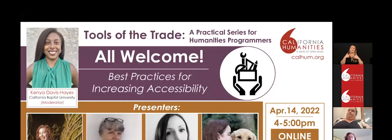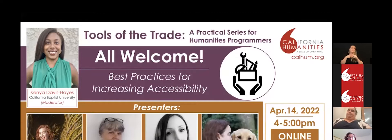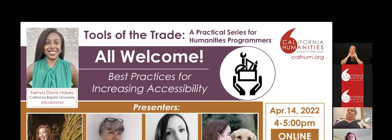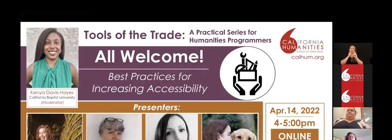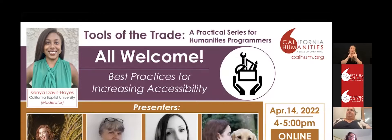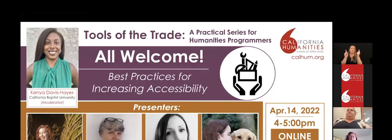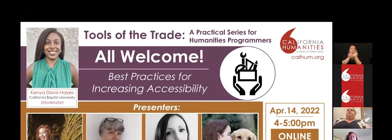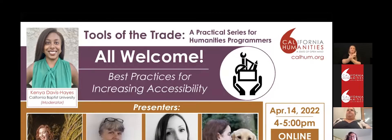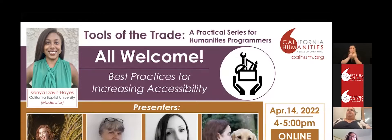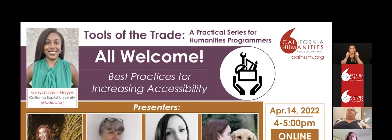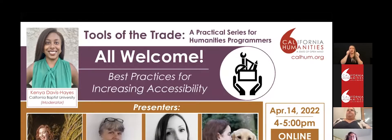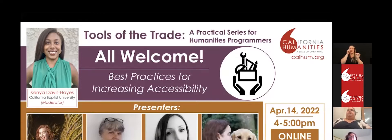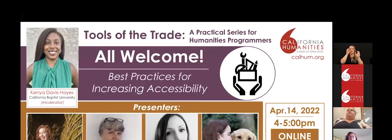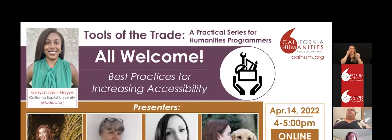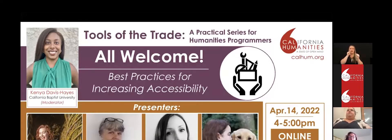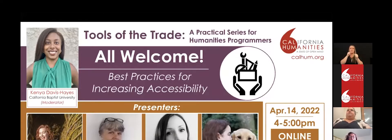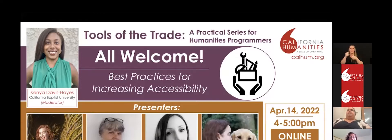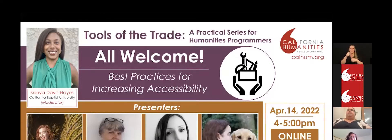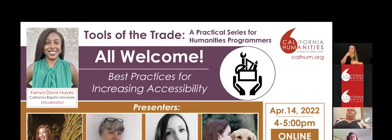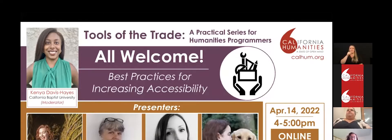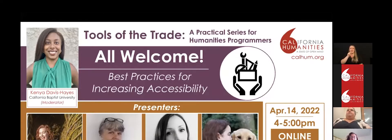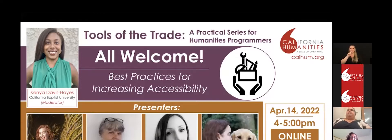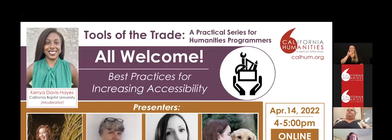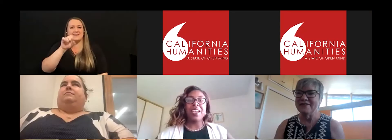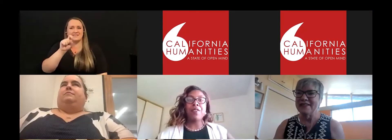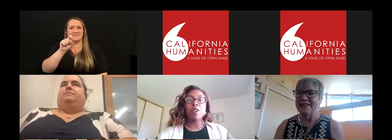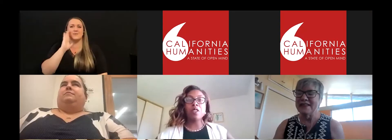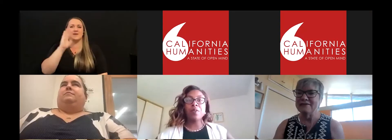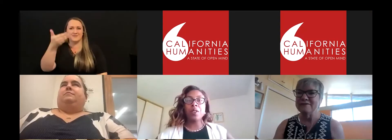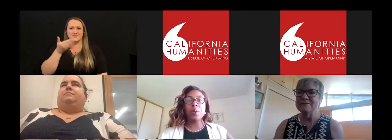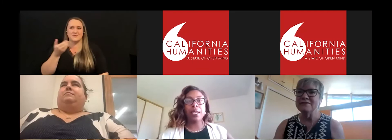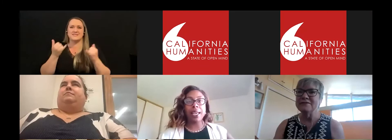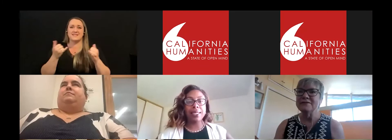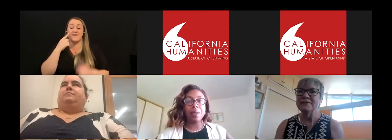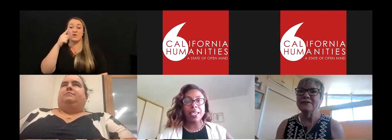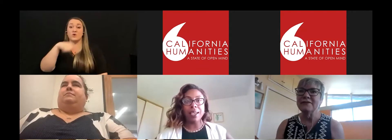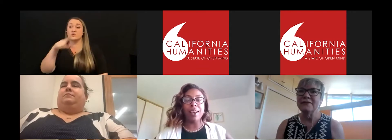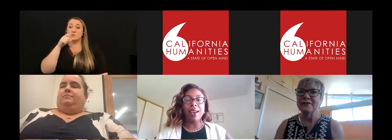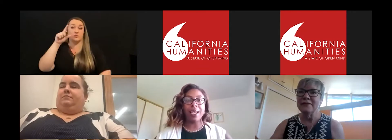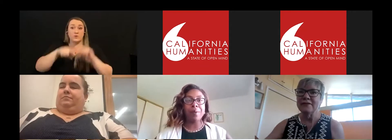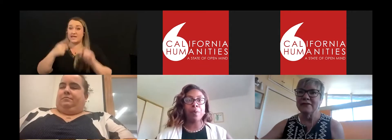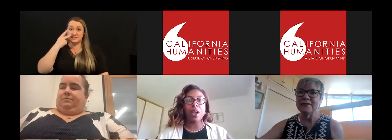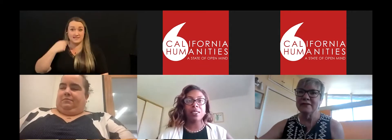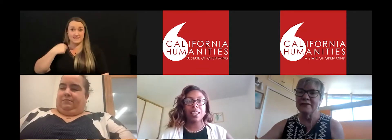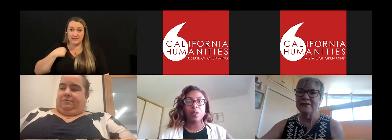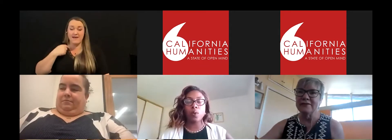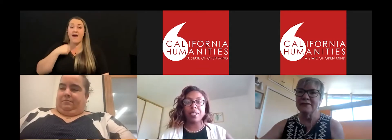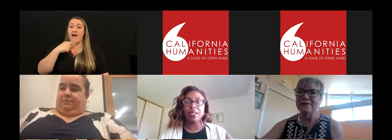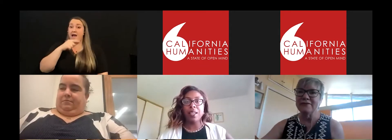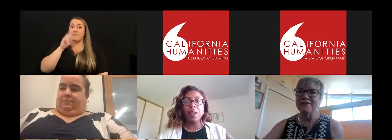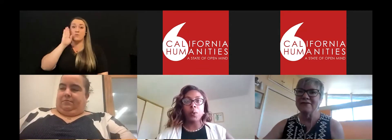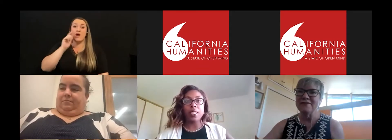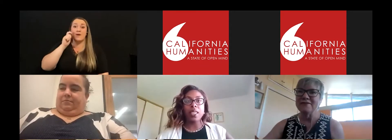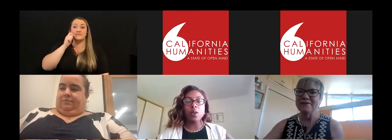the incredible panelists that I will introduce to you today. For those of you who cannot see me, I am a brown-skinned